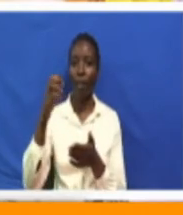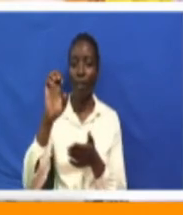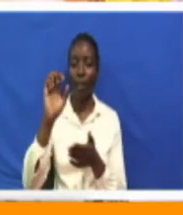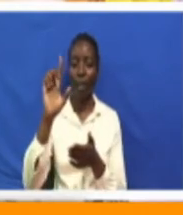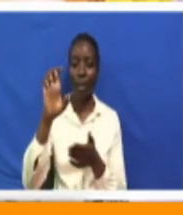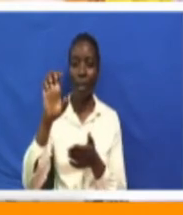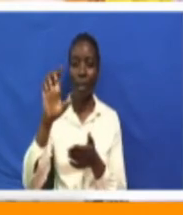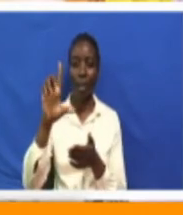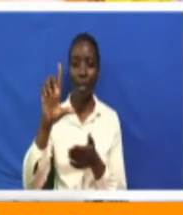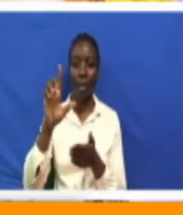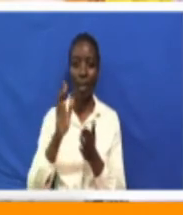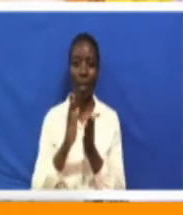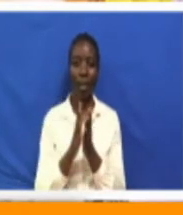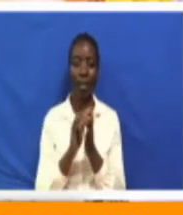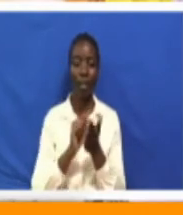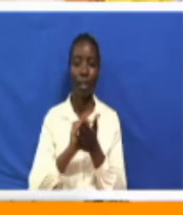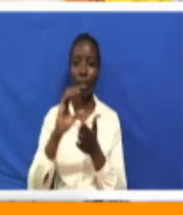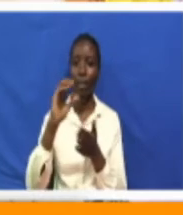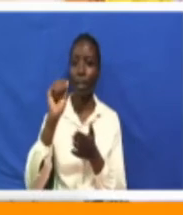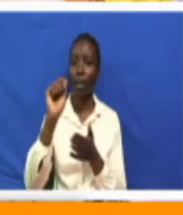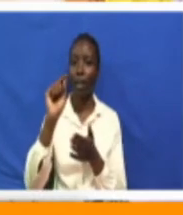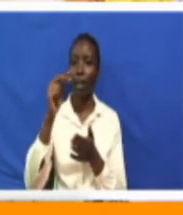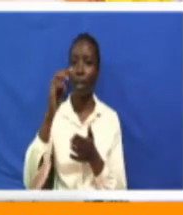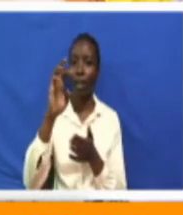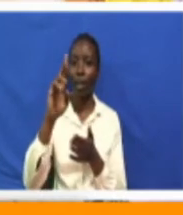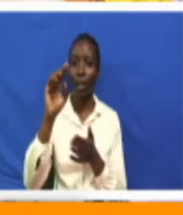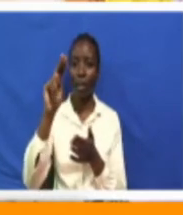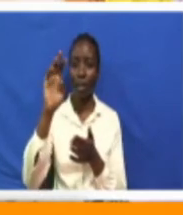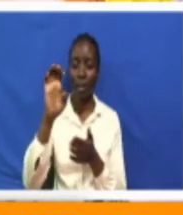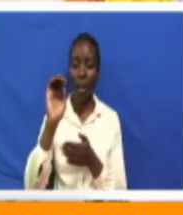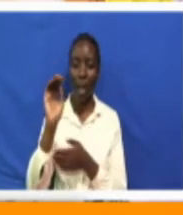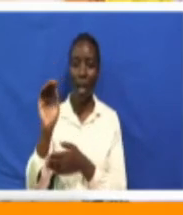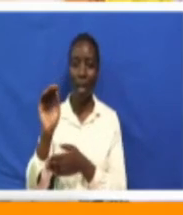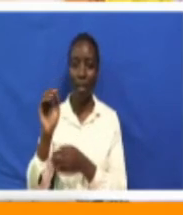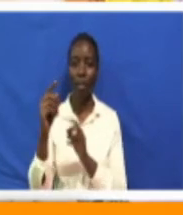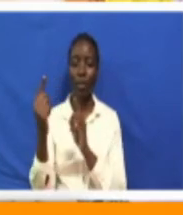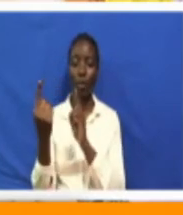Spring Valley foreign